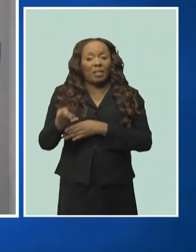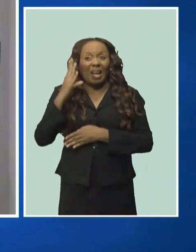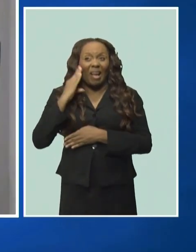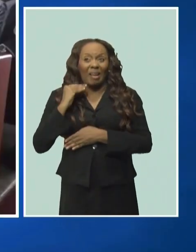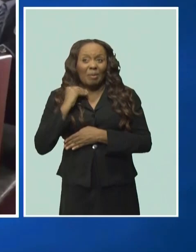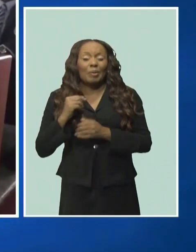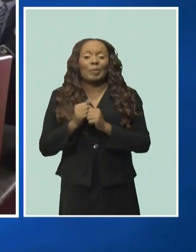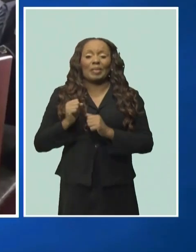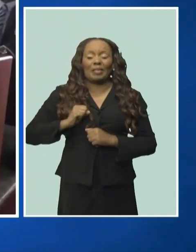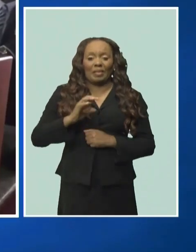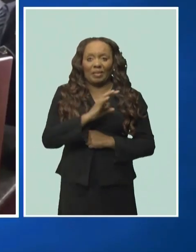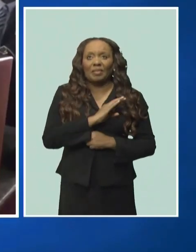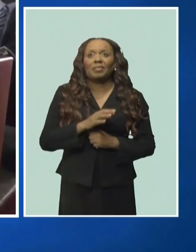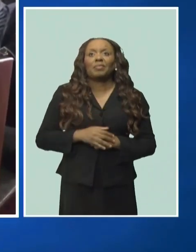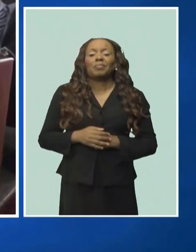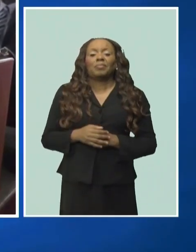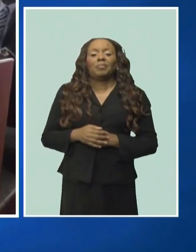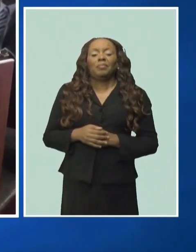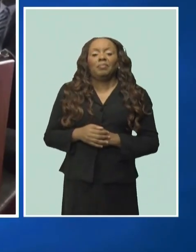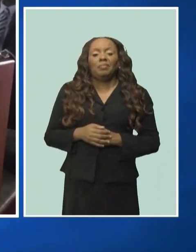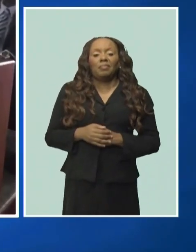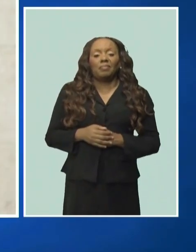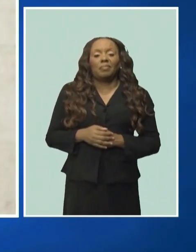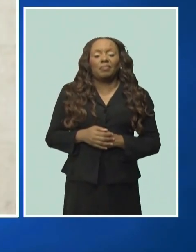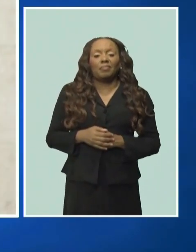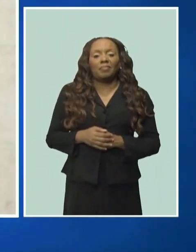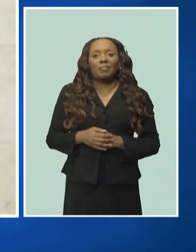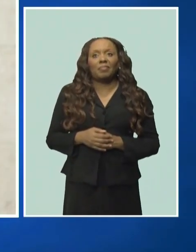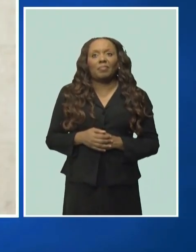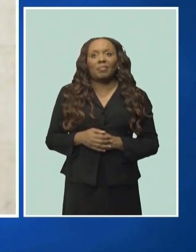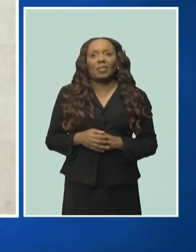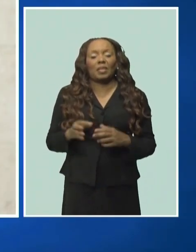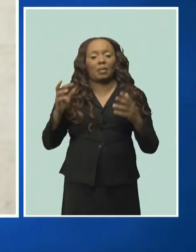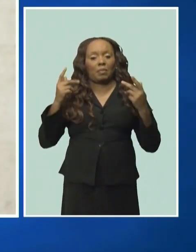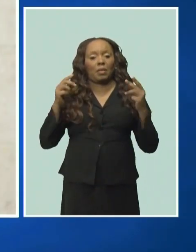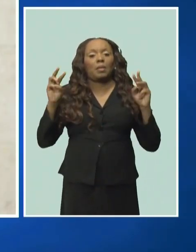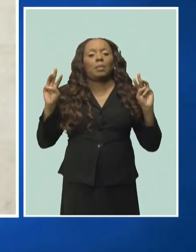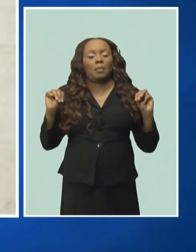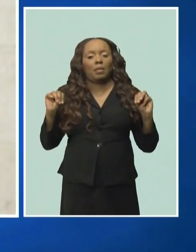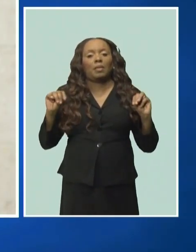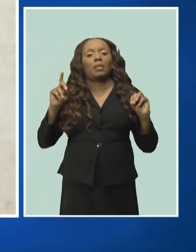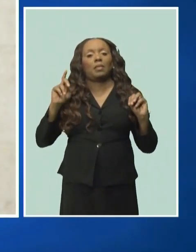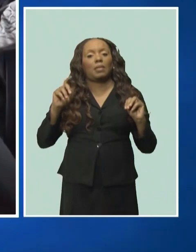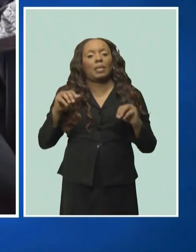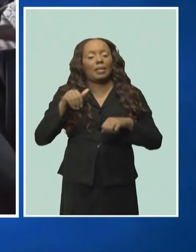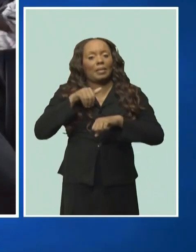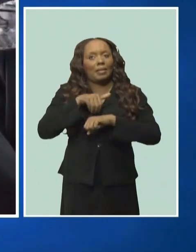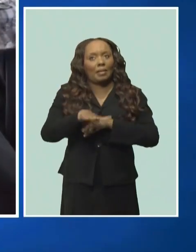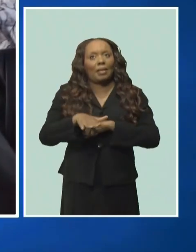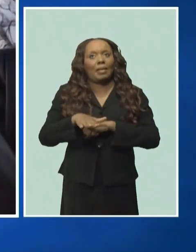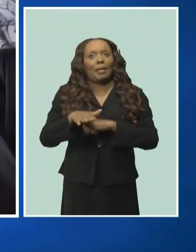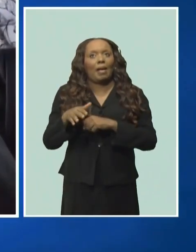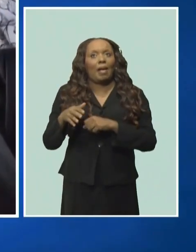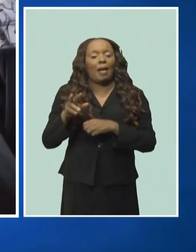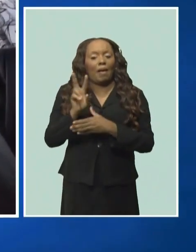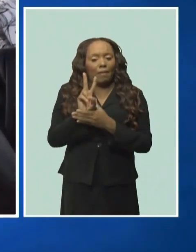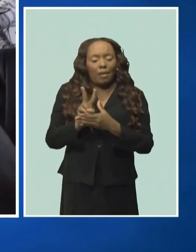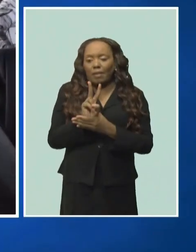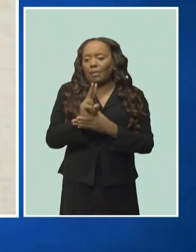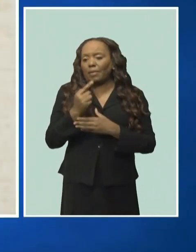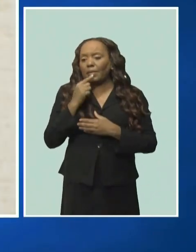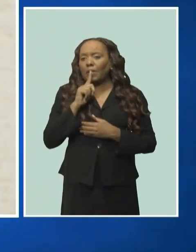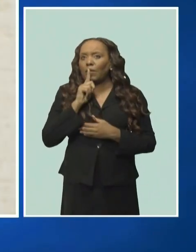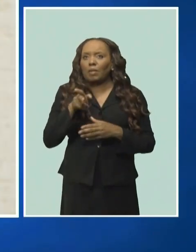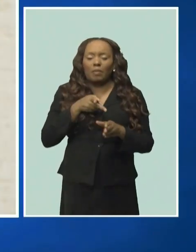In paying tribute via a pre-recorded video, Prime Minister Mia Amor-Motley referred to the late commissioner as the consummate